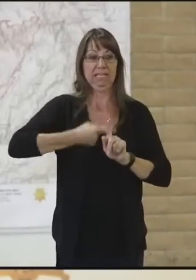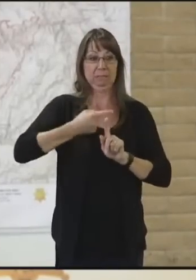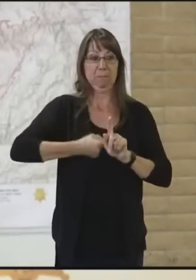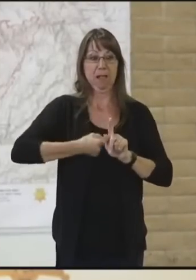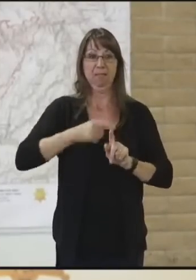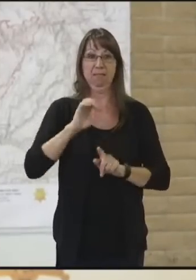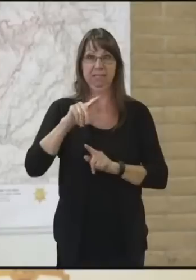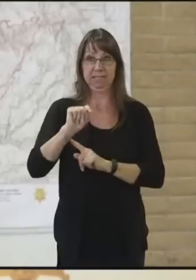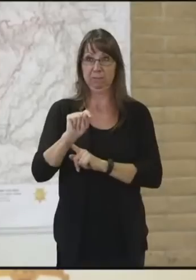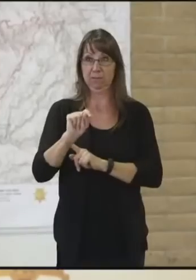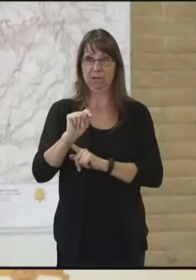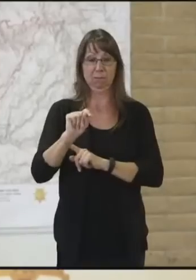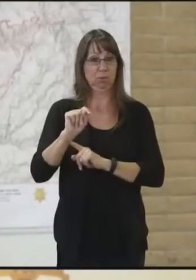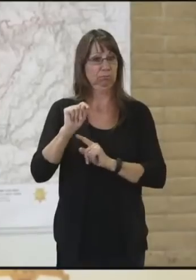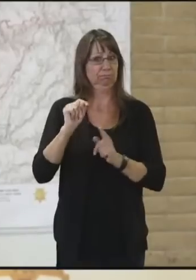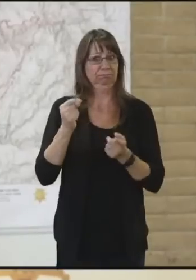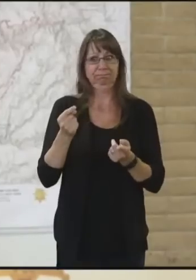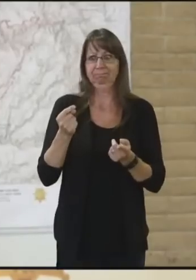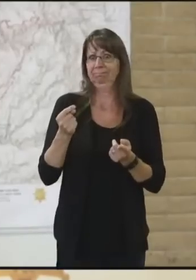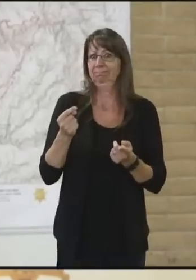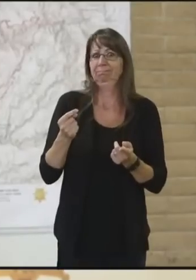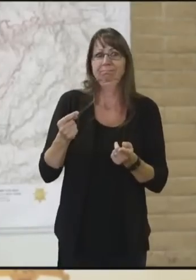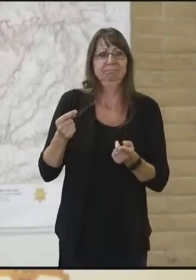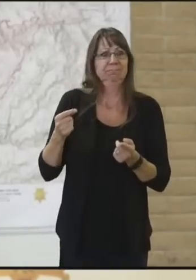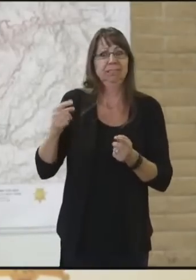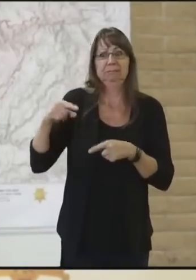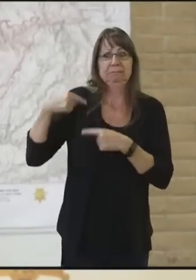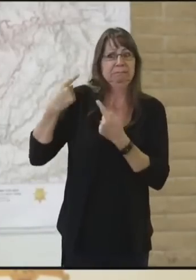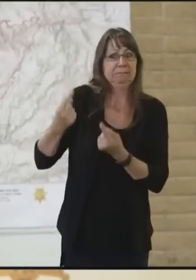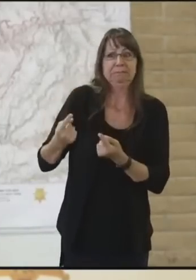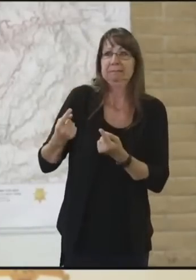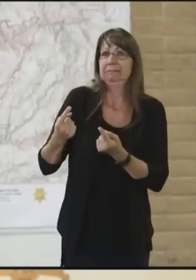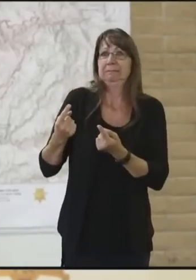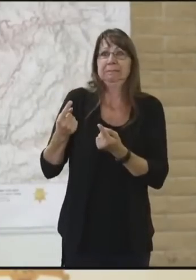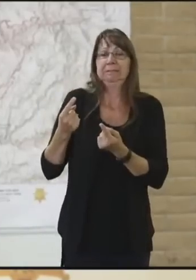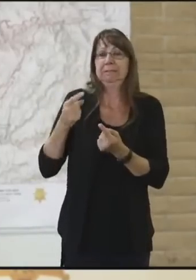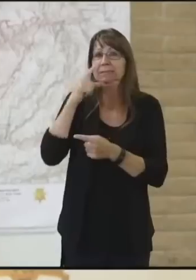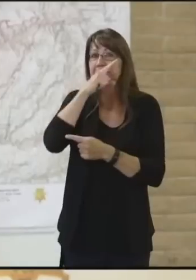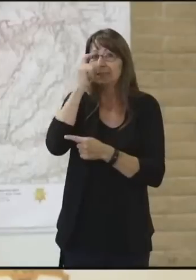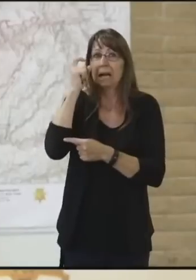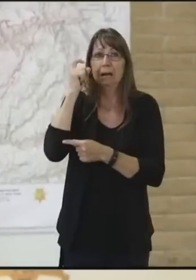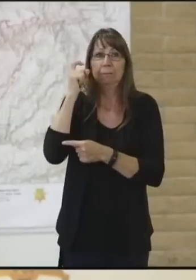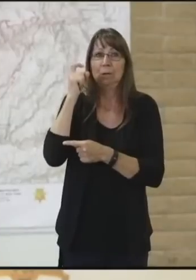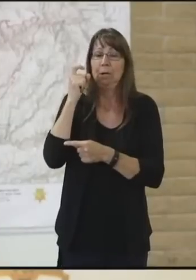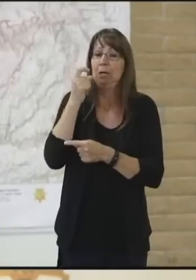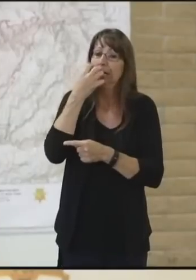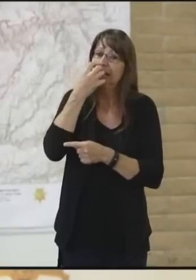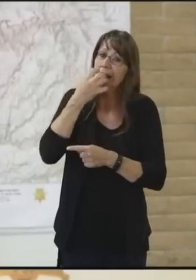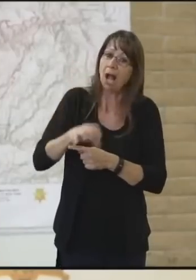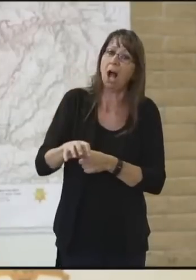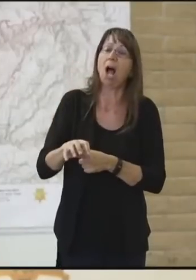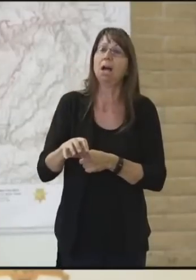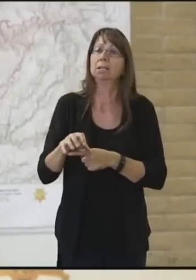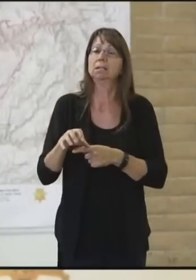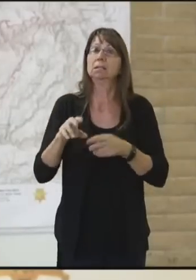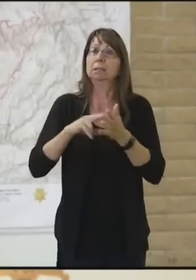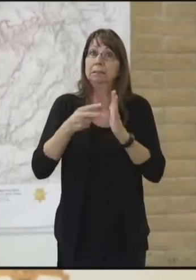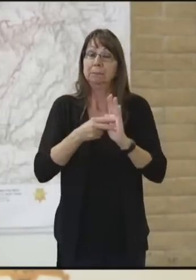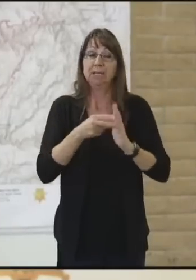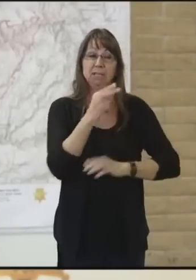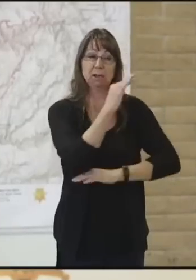warm, very warm summer that has taken the fuels to a critical level